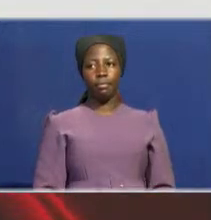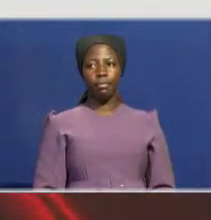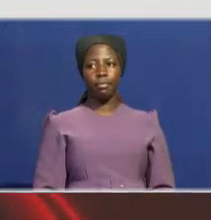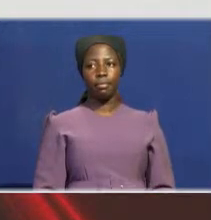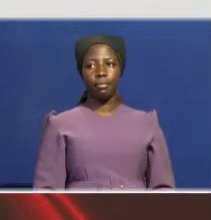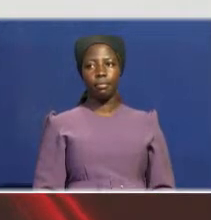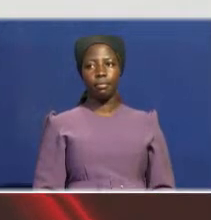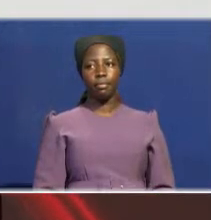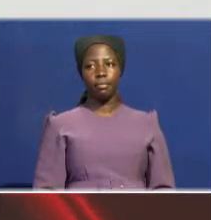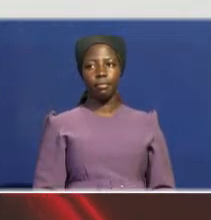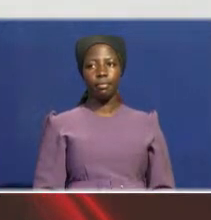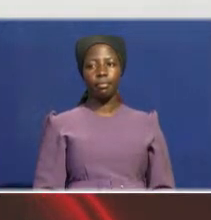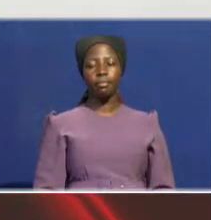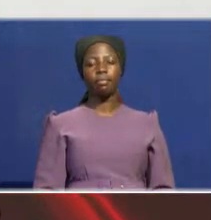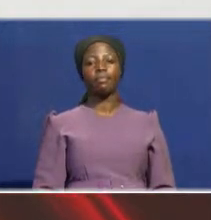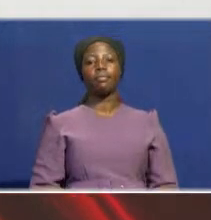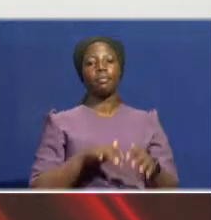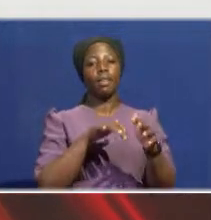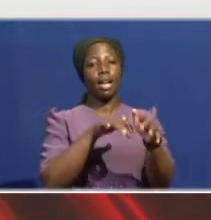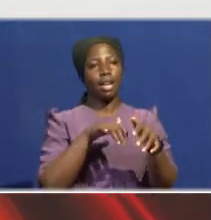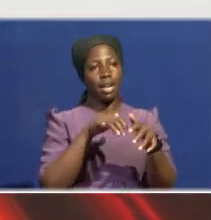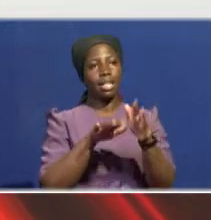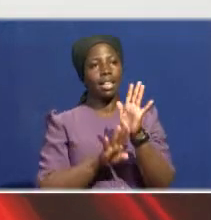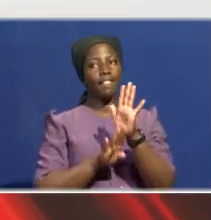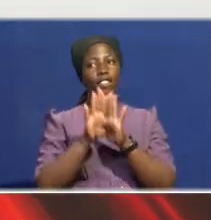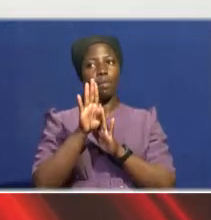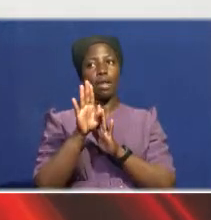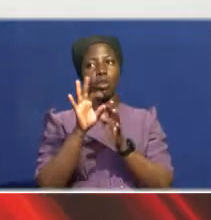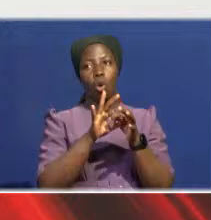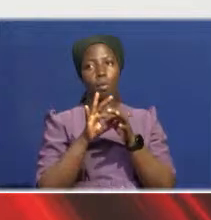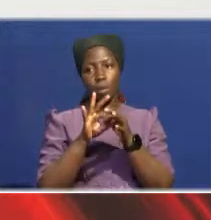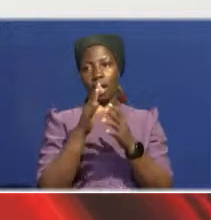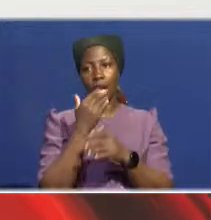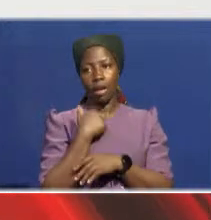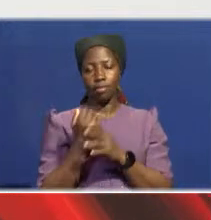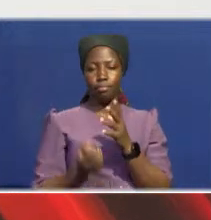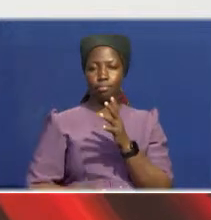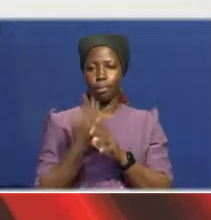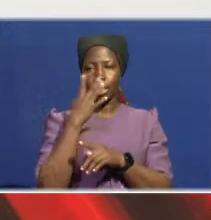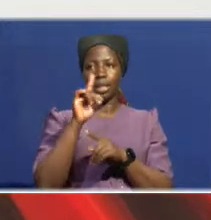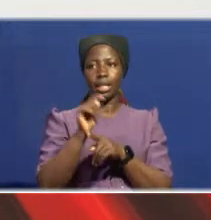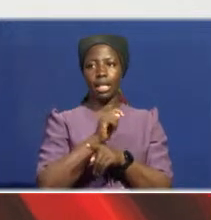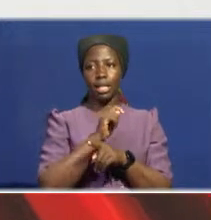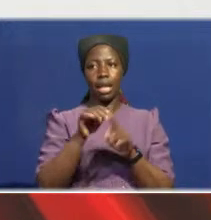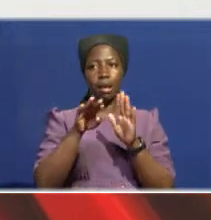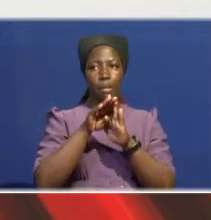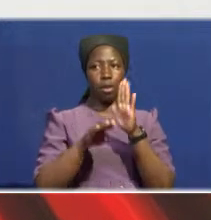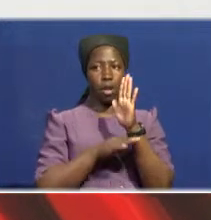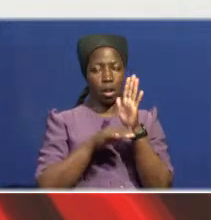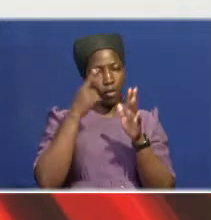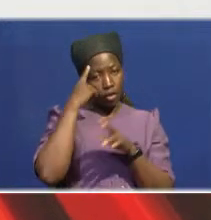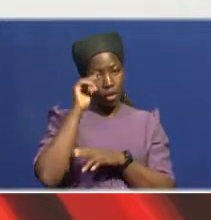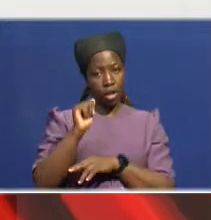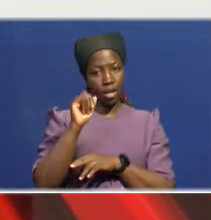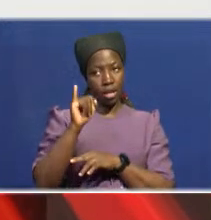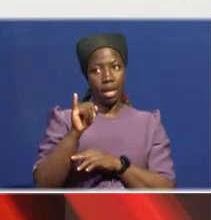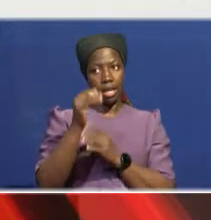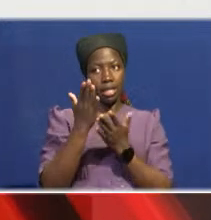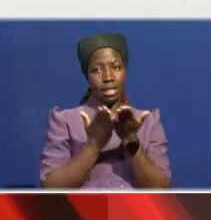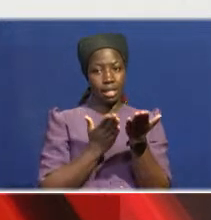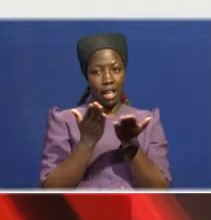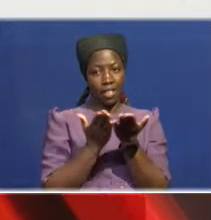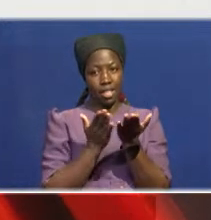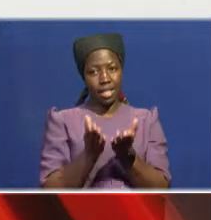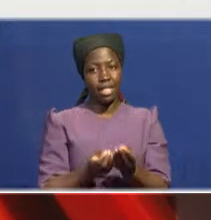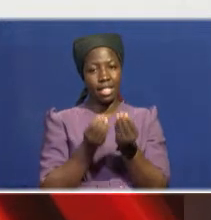Also, the Agriculture Development Corporation has rolled out a training program for artificial insemination services providers